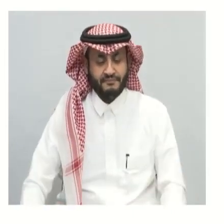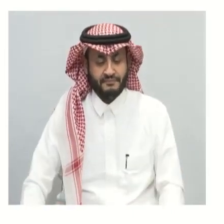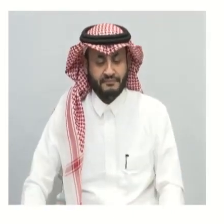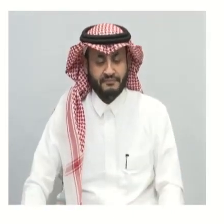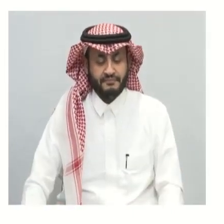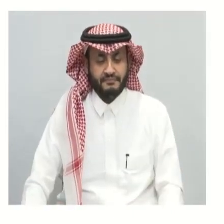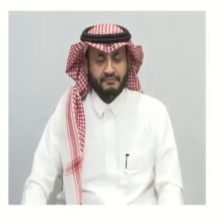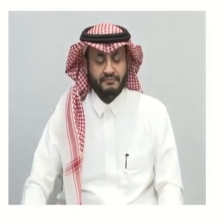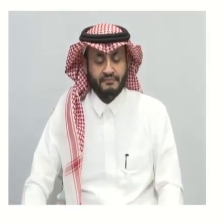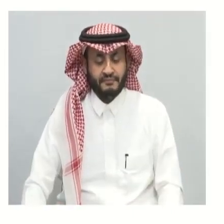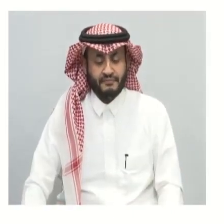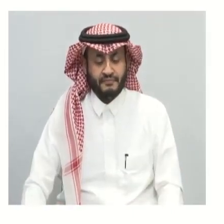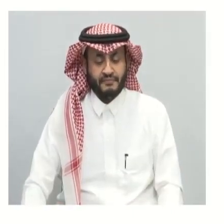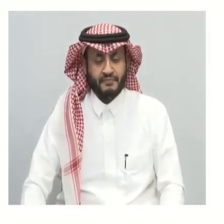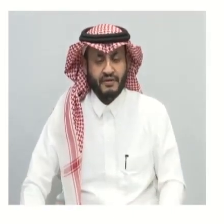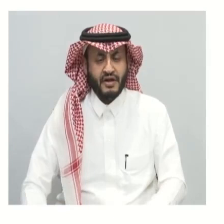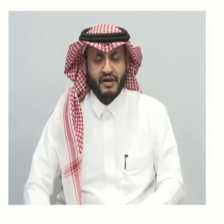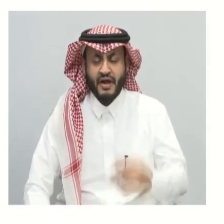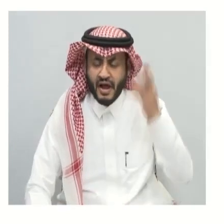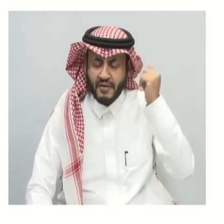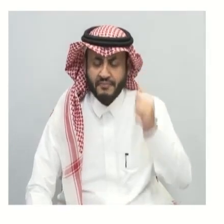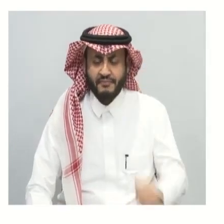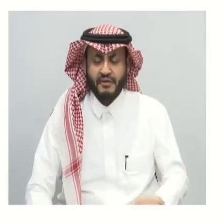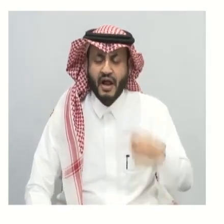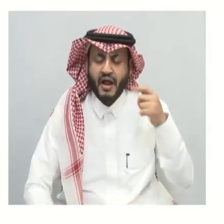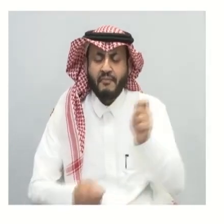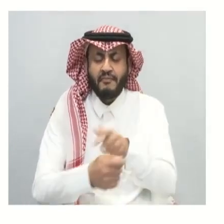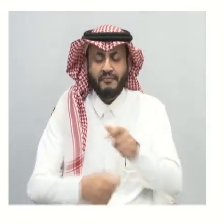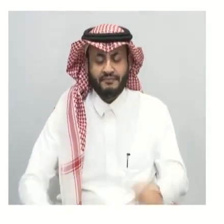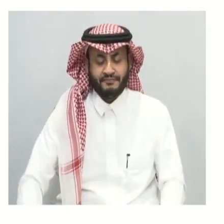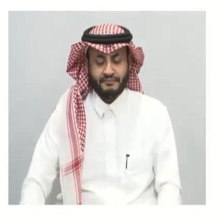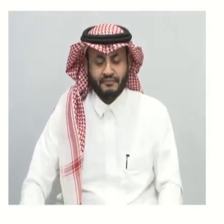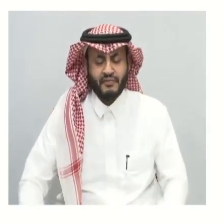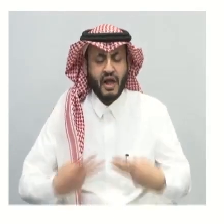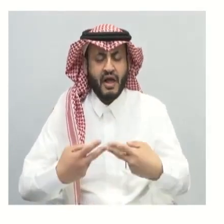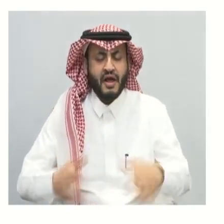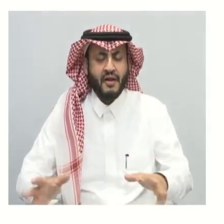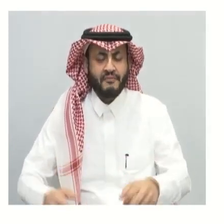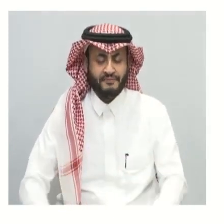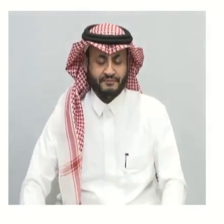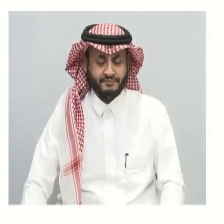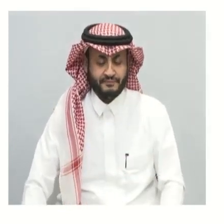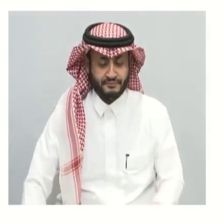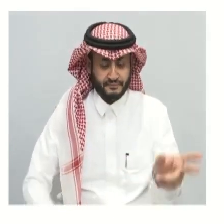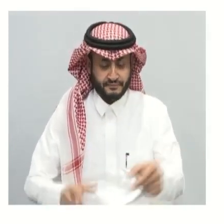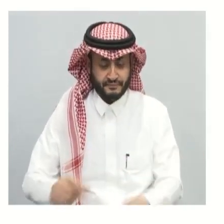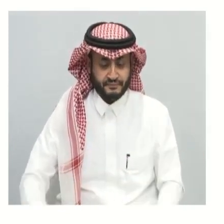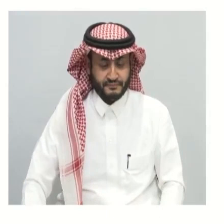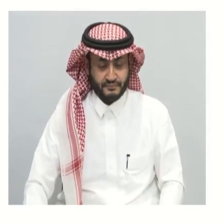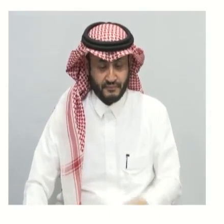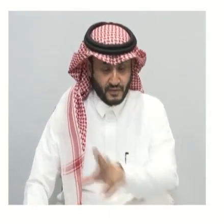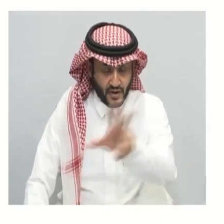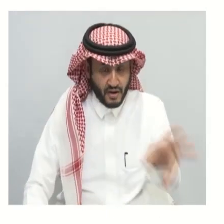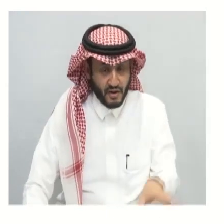stand, keep, miss, suggest, or finish, any one of these verbs, they will be followed by